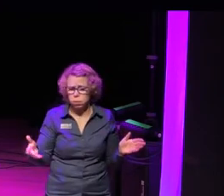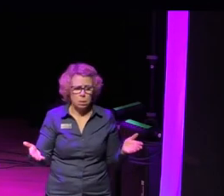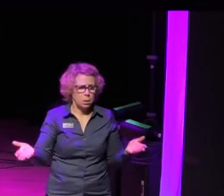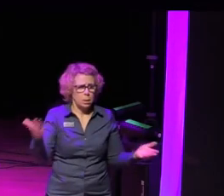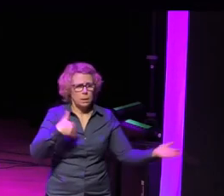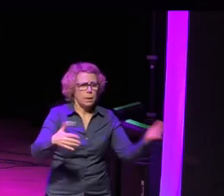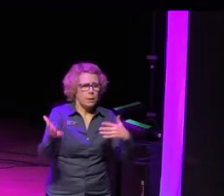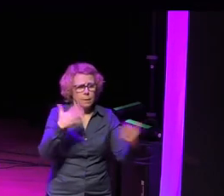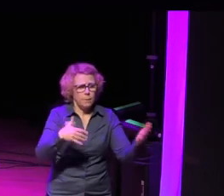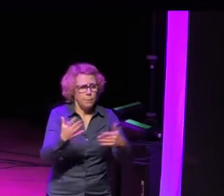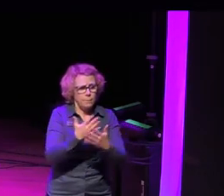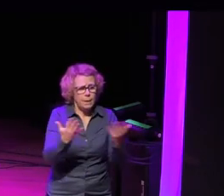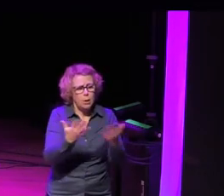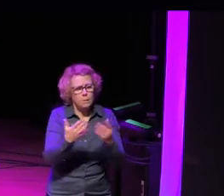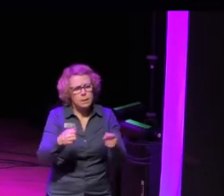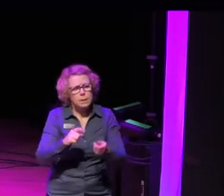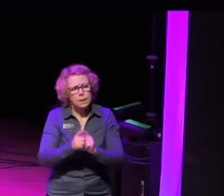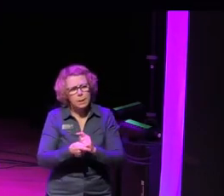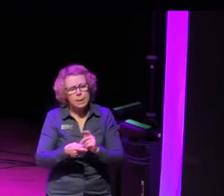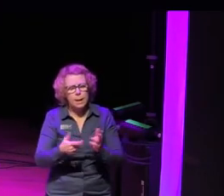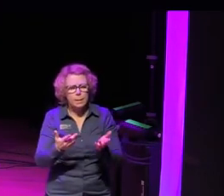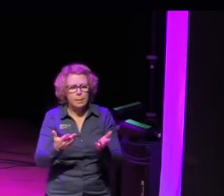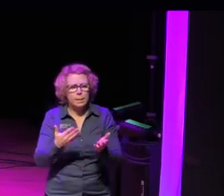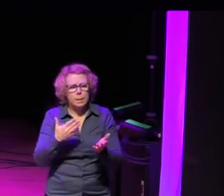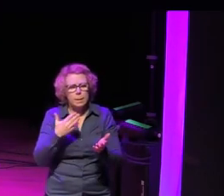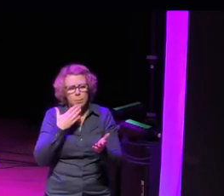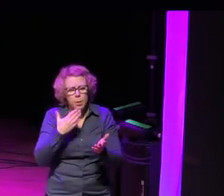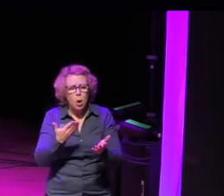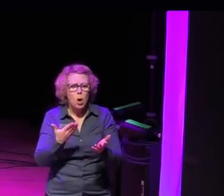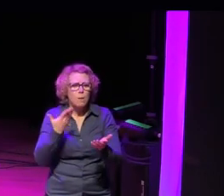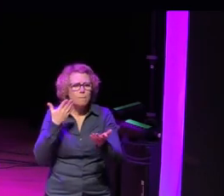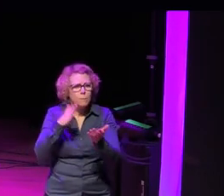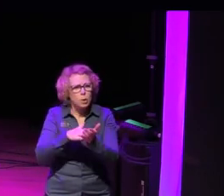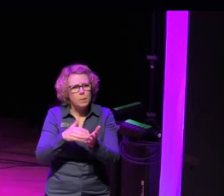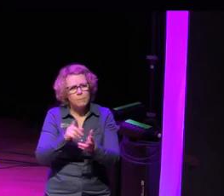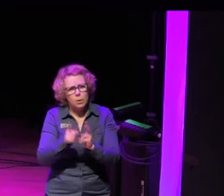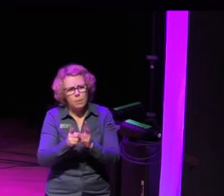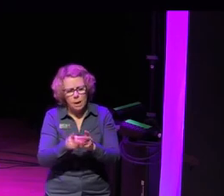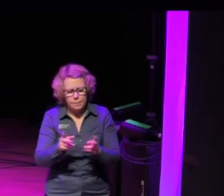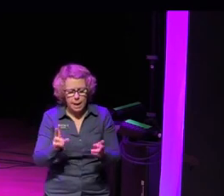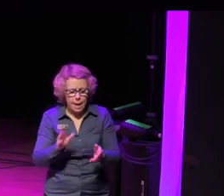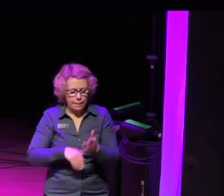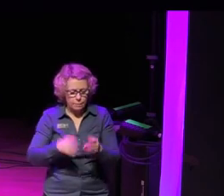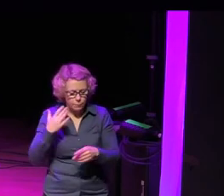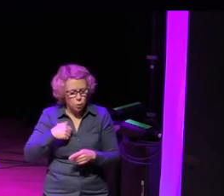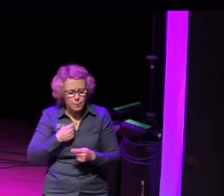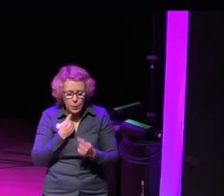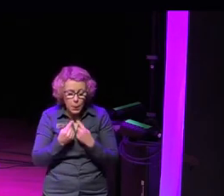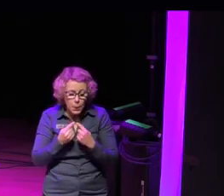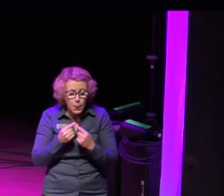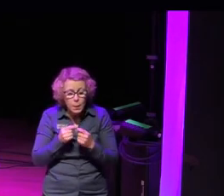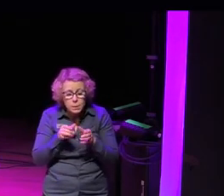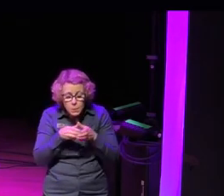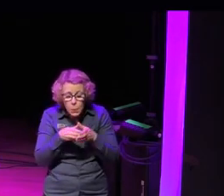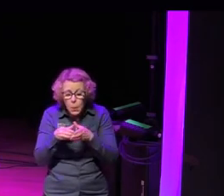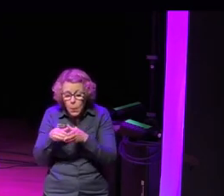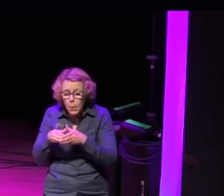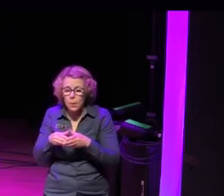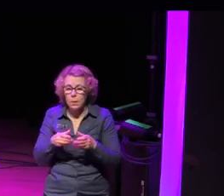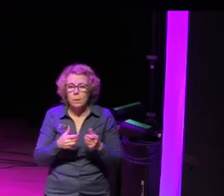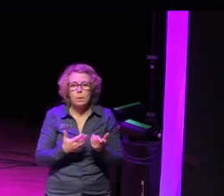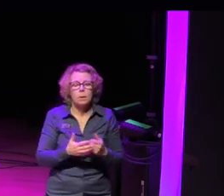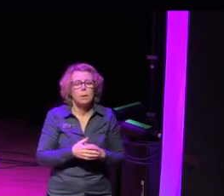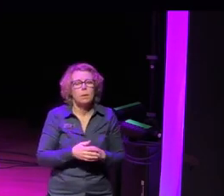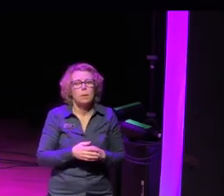a more popular movement than what it has been so far. Again, I firmly believe the only way is if we